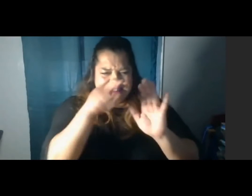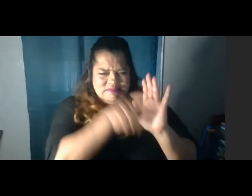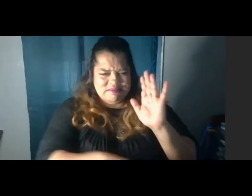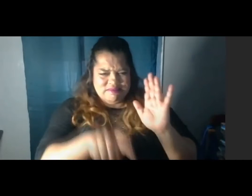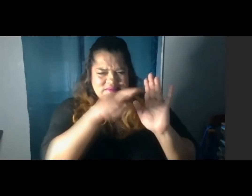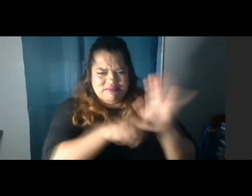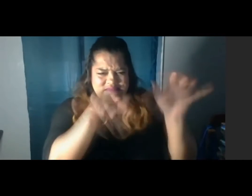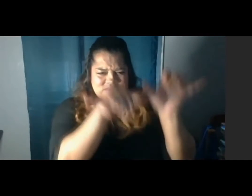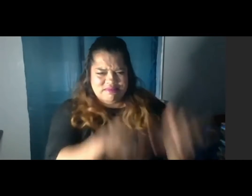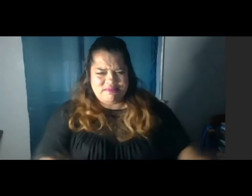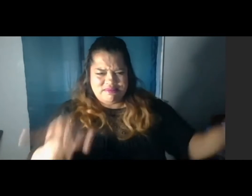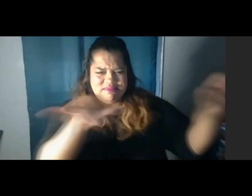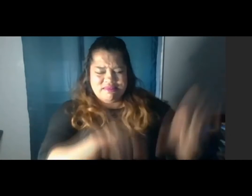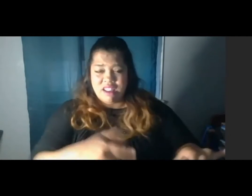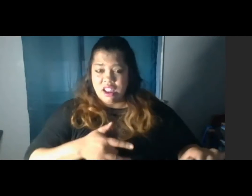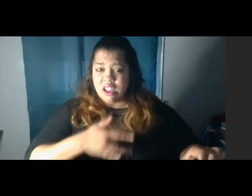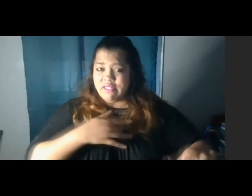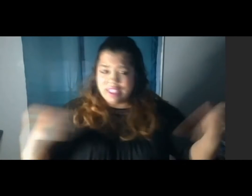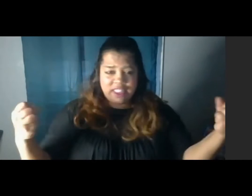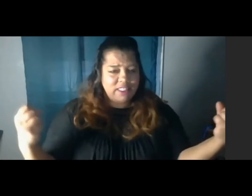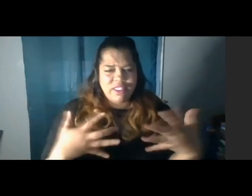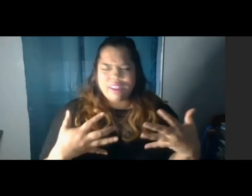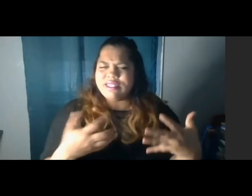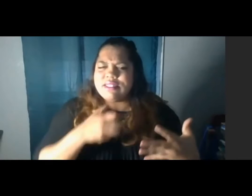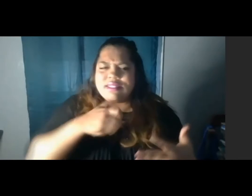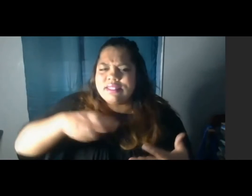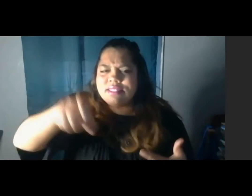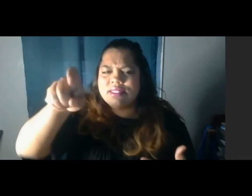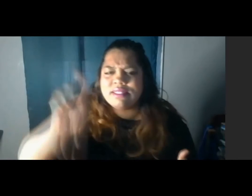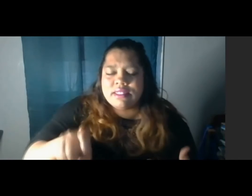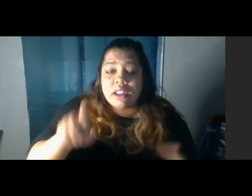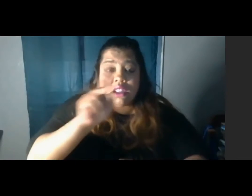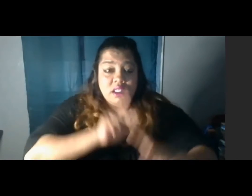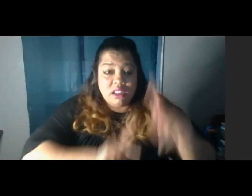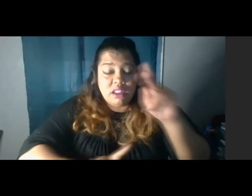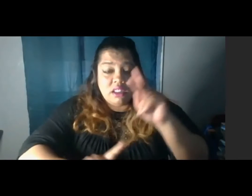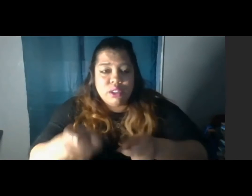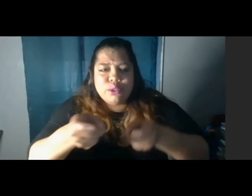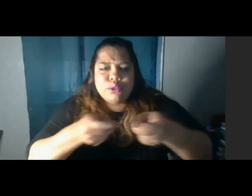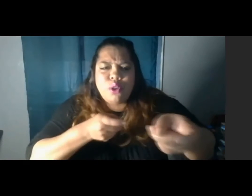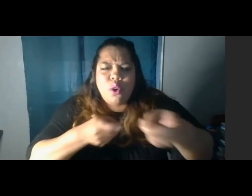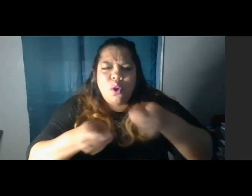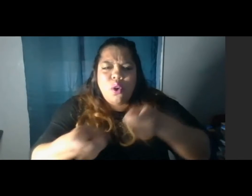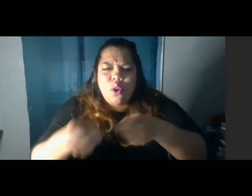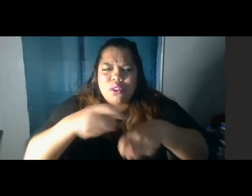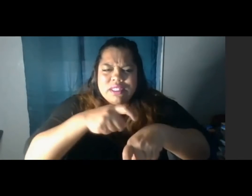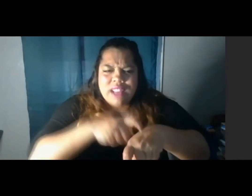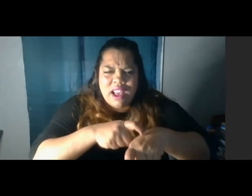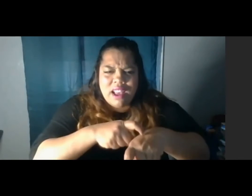of them can stop the time. How long shall they kill